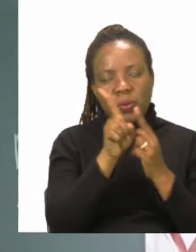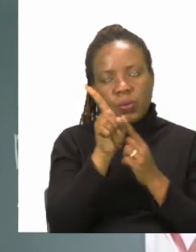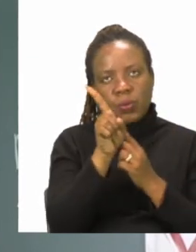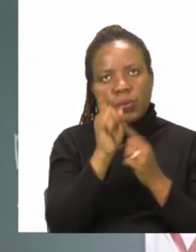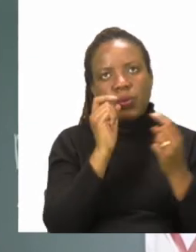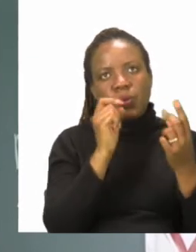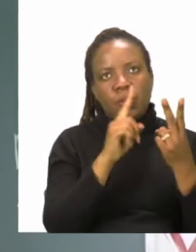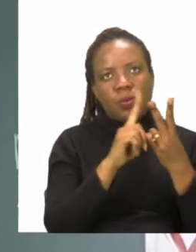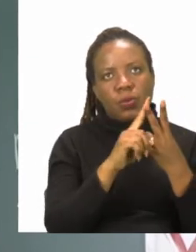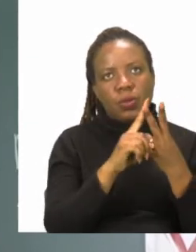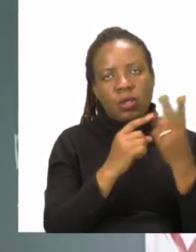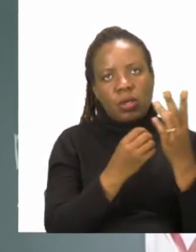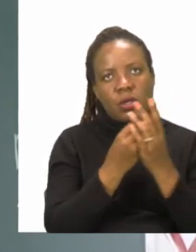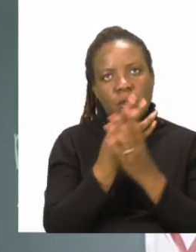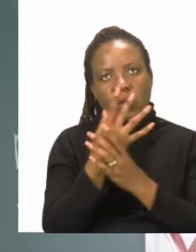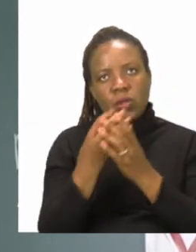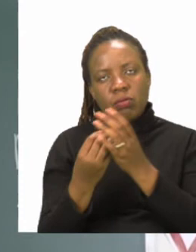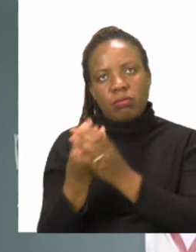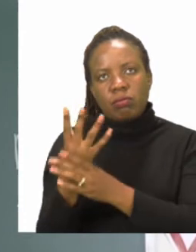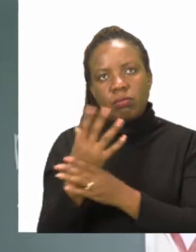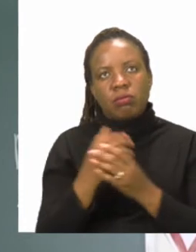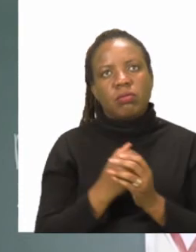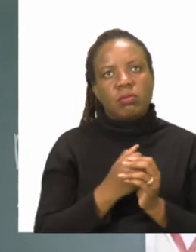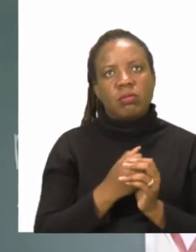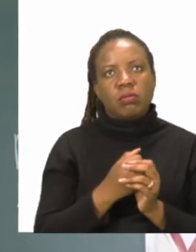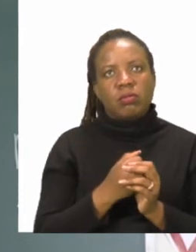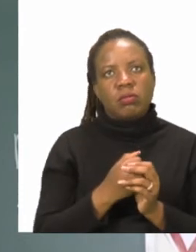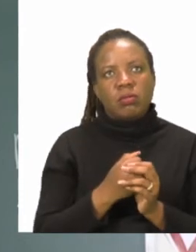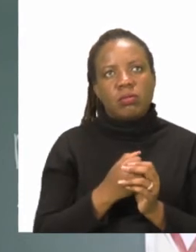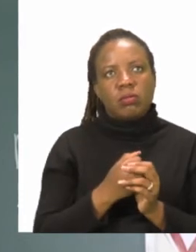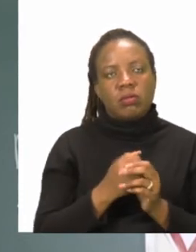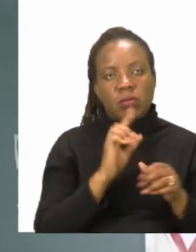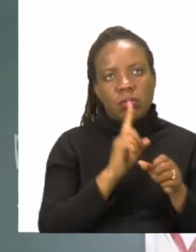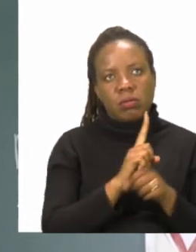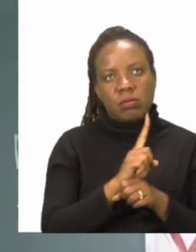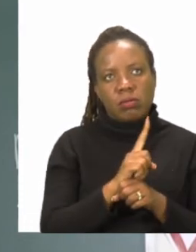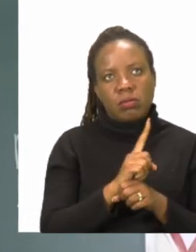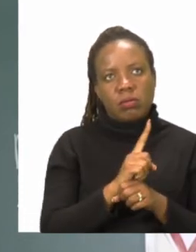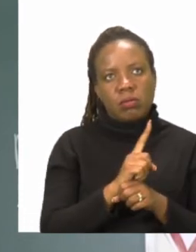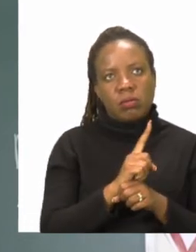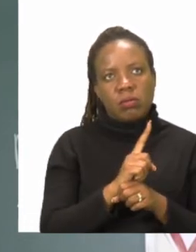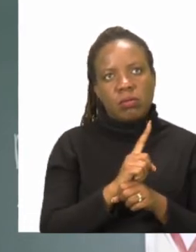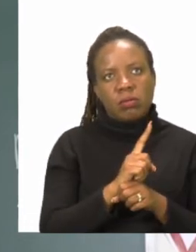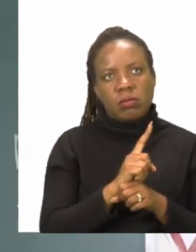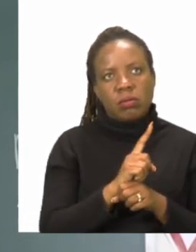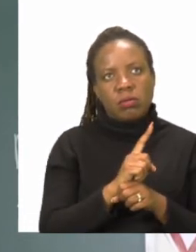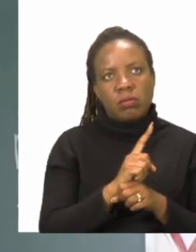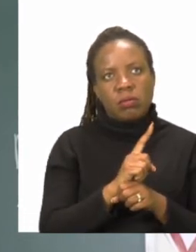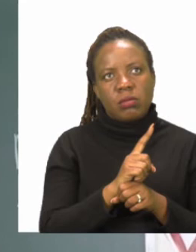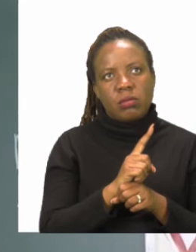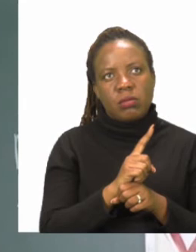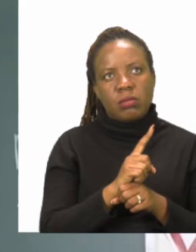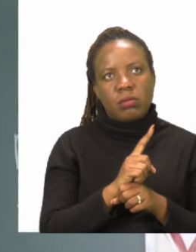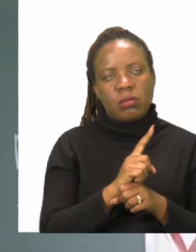some plants, pot plants, right? So the first object, our branch, we have to